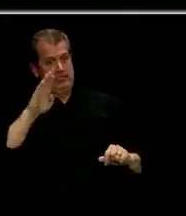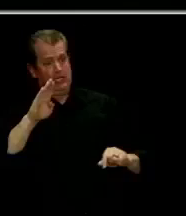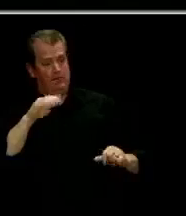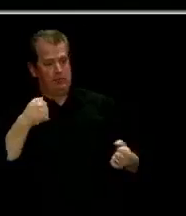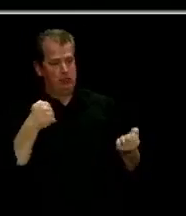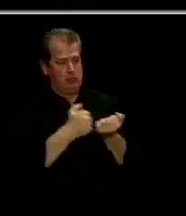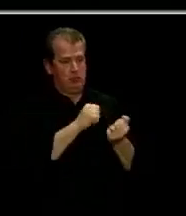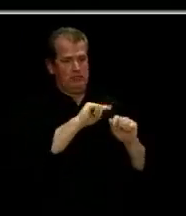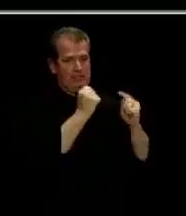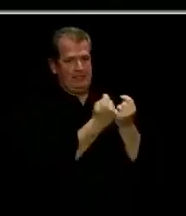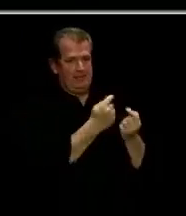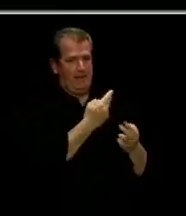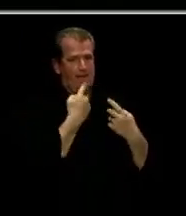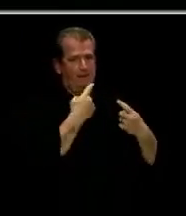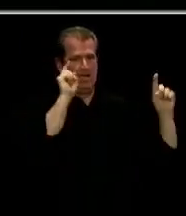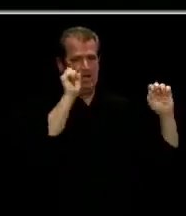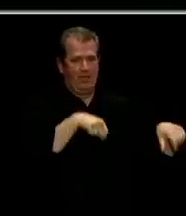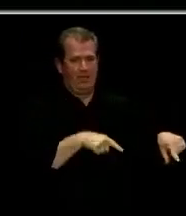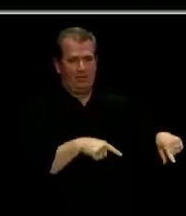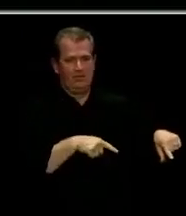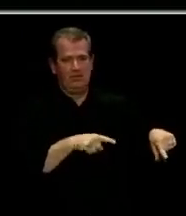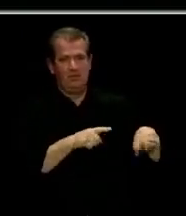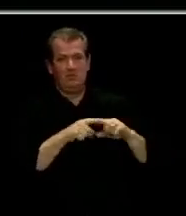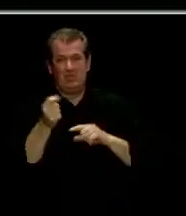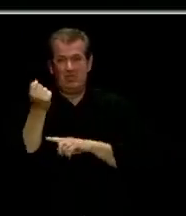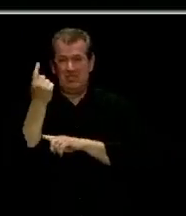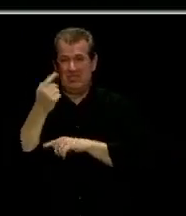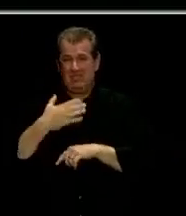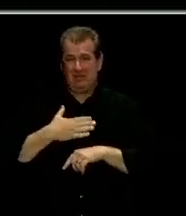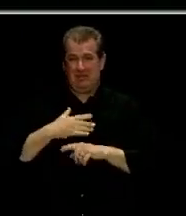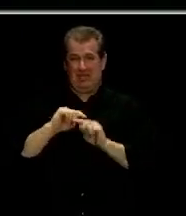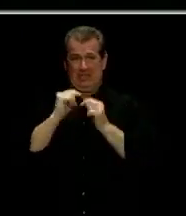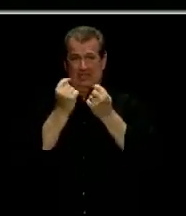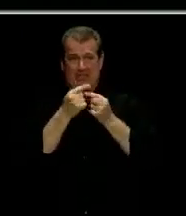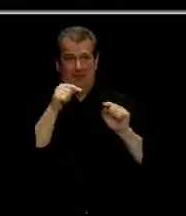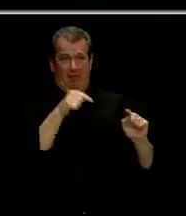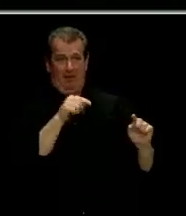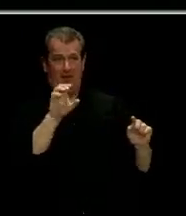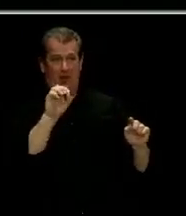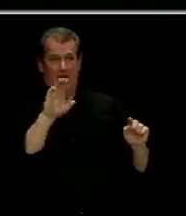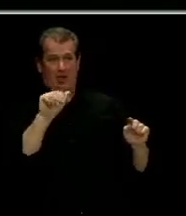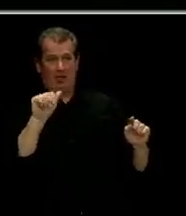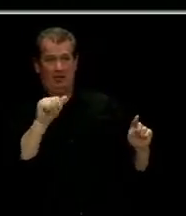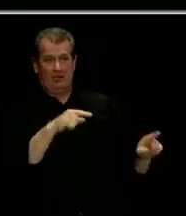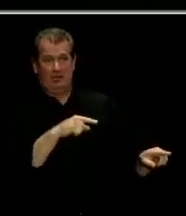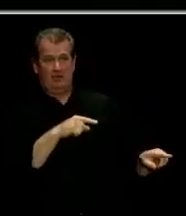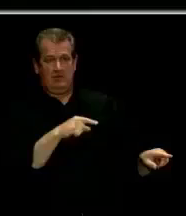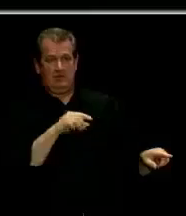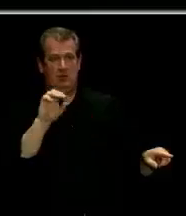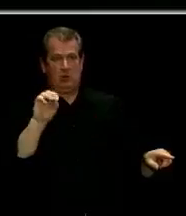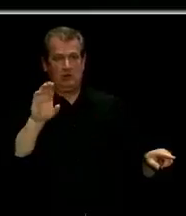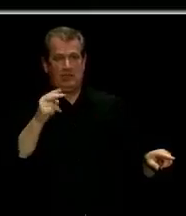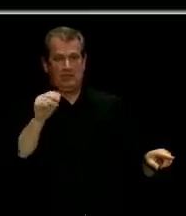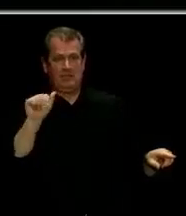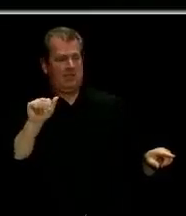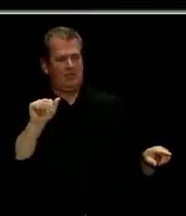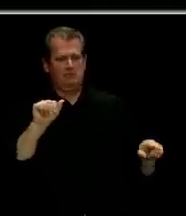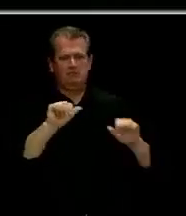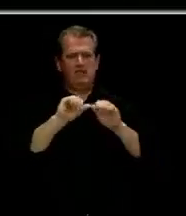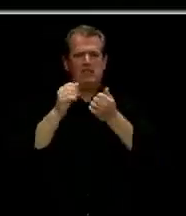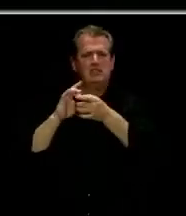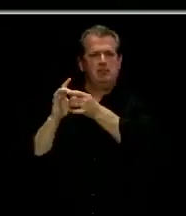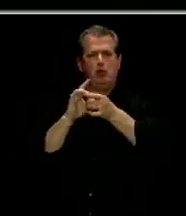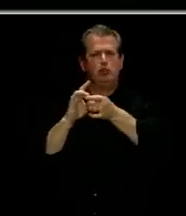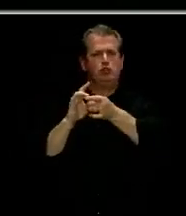successful. But that team is not just the members of ACA. It's our agency partners. It's